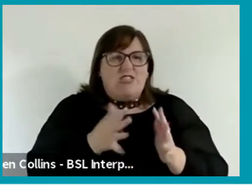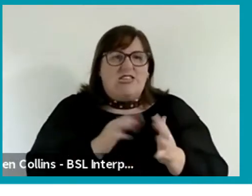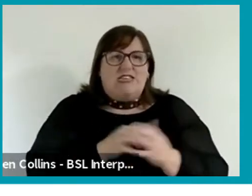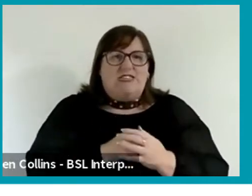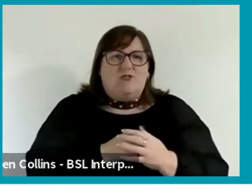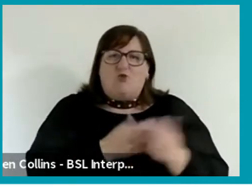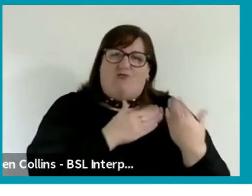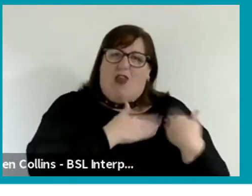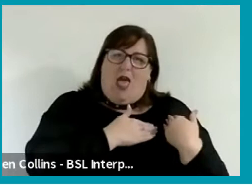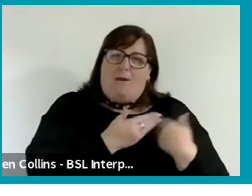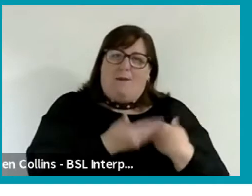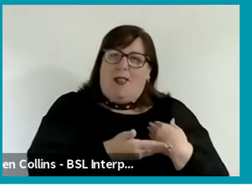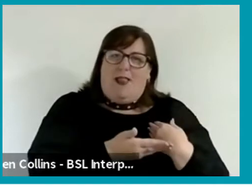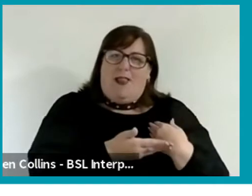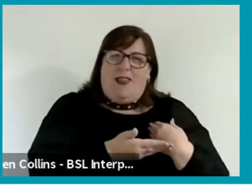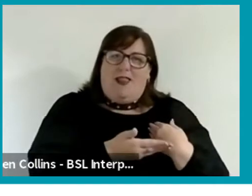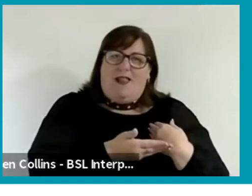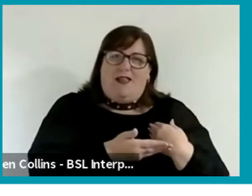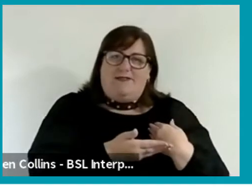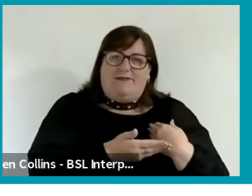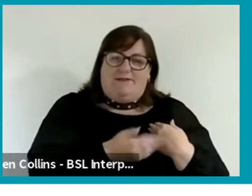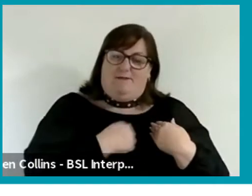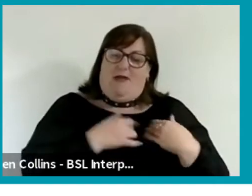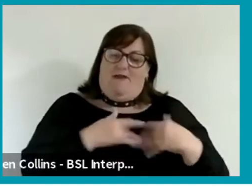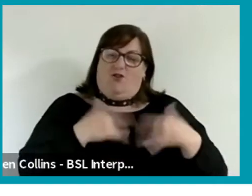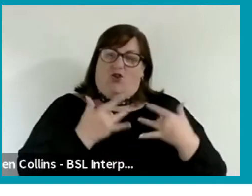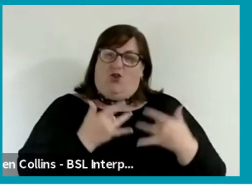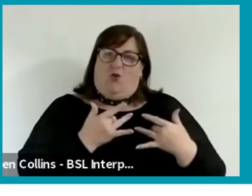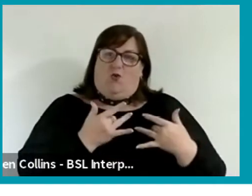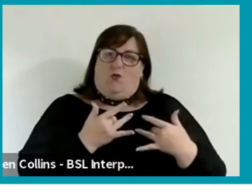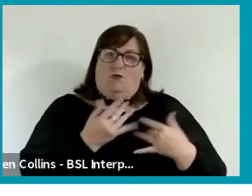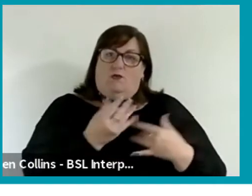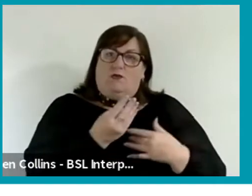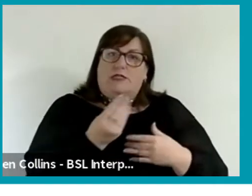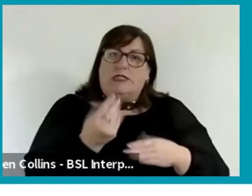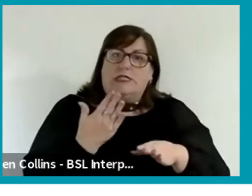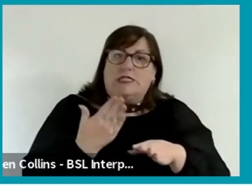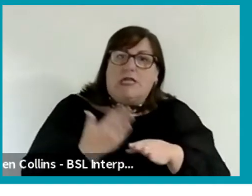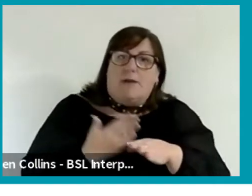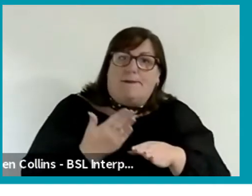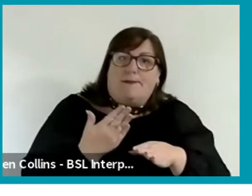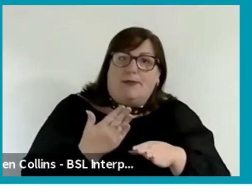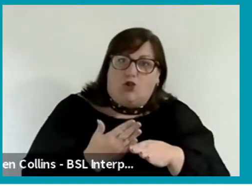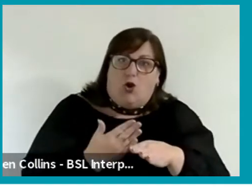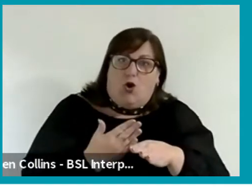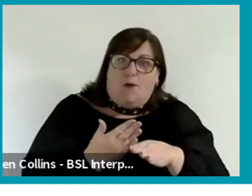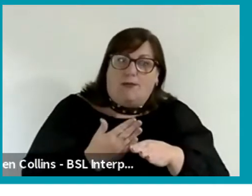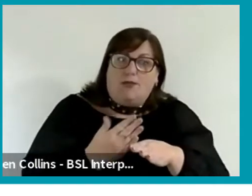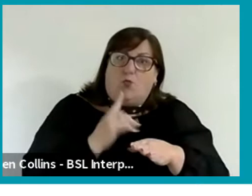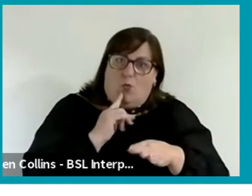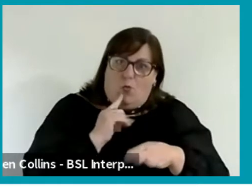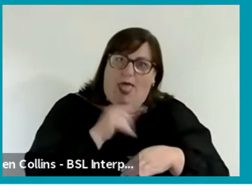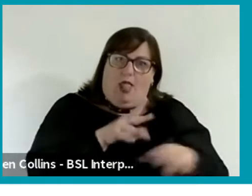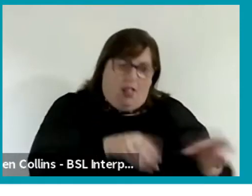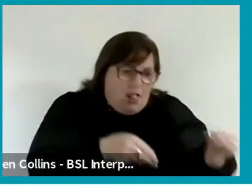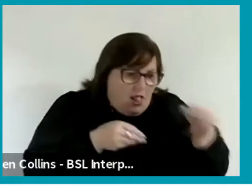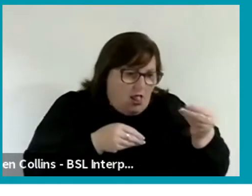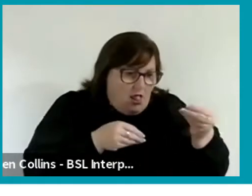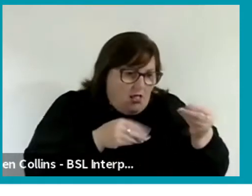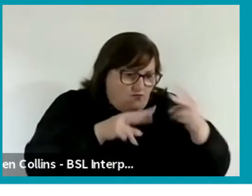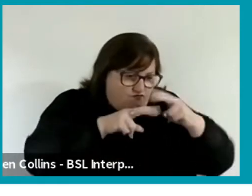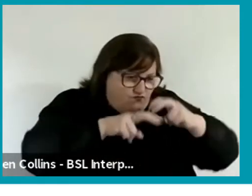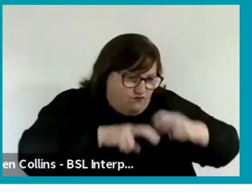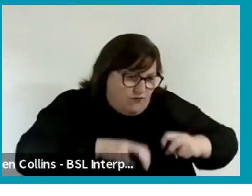reliable source of information in our opinion. For some jobs, we will pay a little bit more attention to them if they're very, very senior